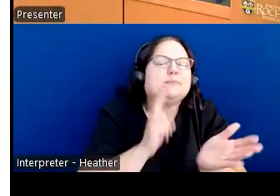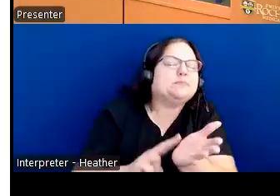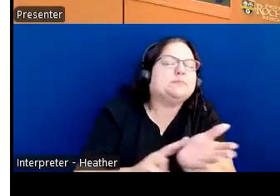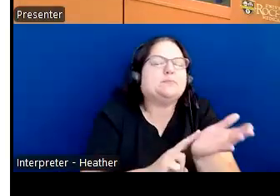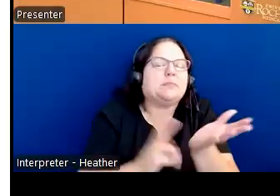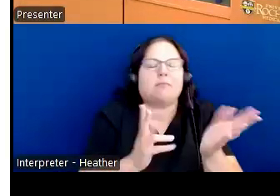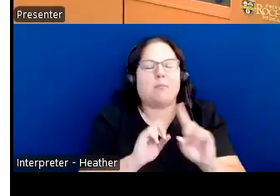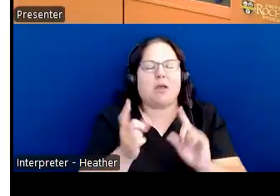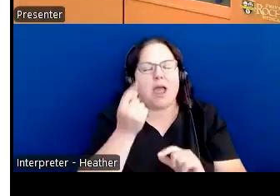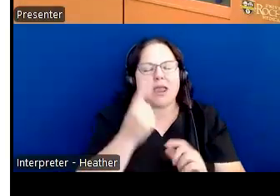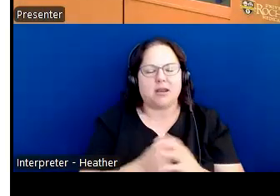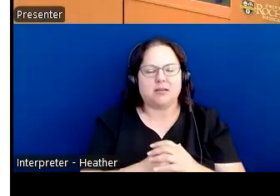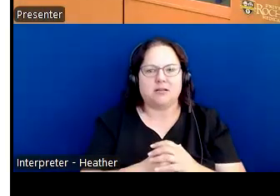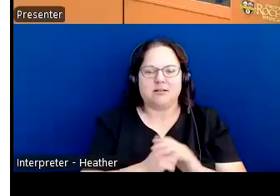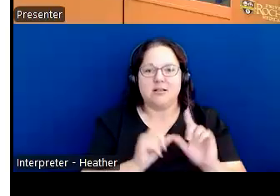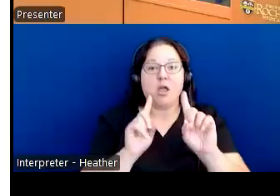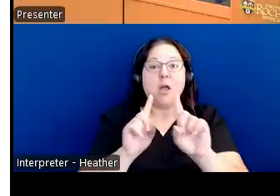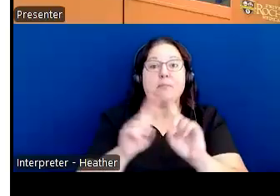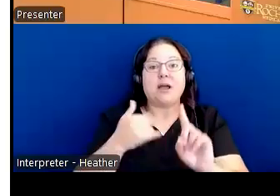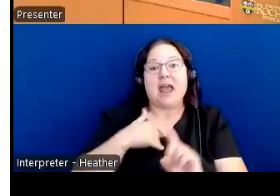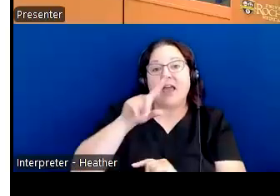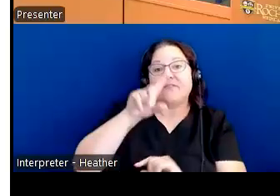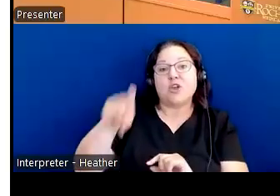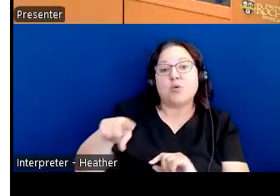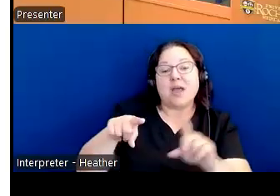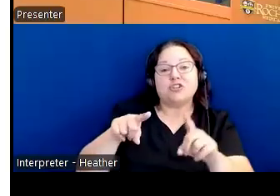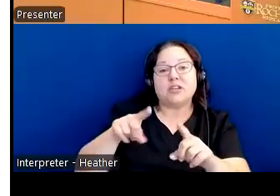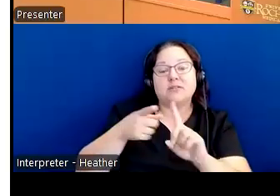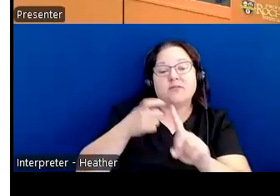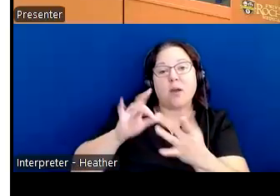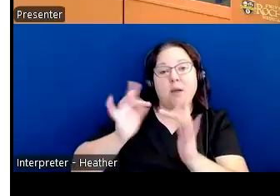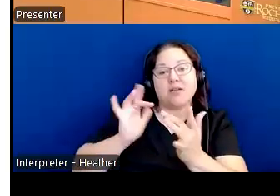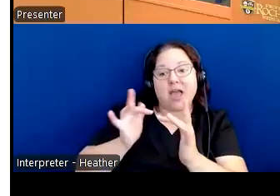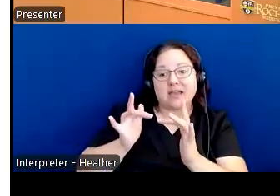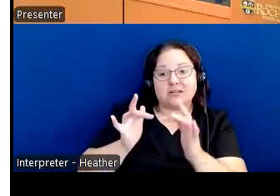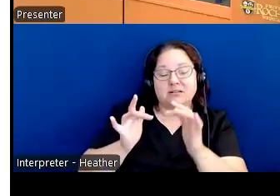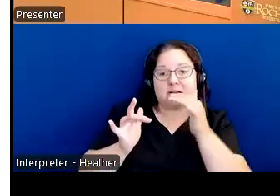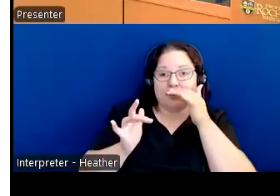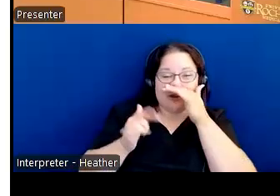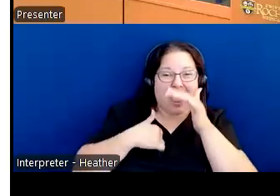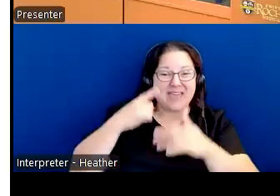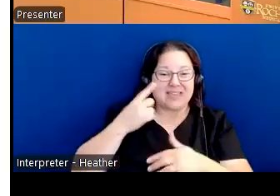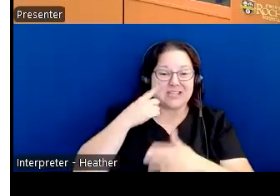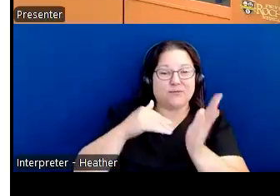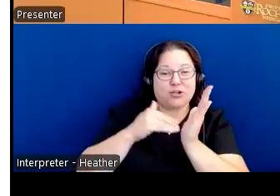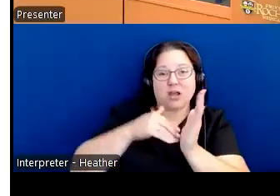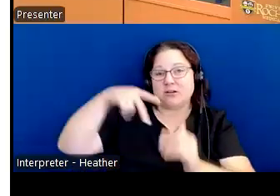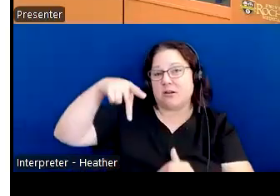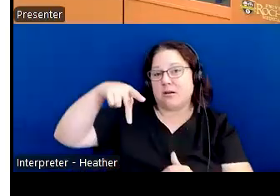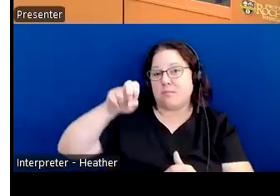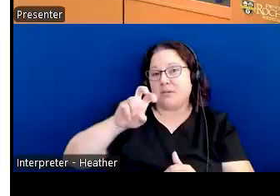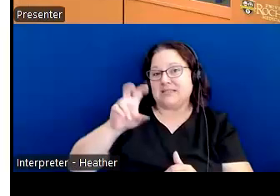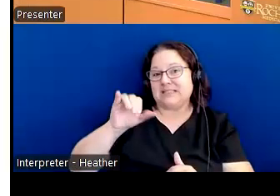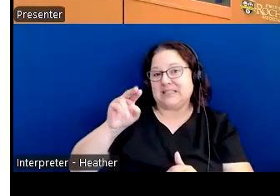We do have a question for Dr. Pezzino that came in online. I think it is mostly for Dr. Pezzino. Do you feel patients will be